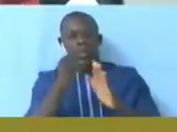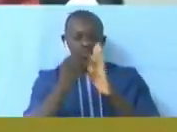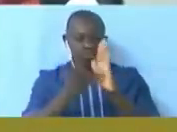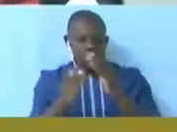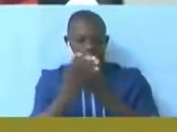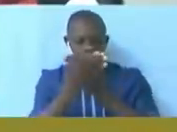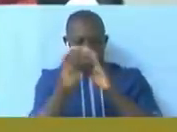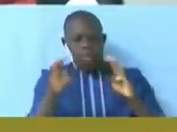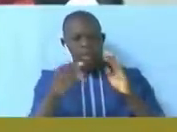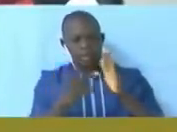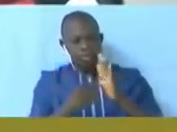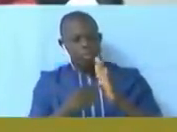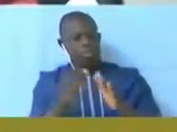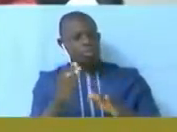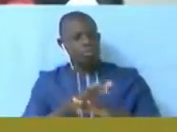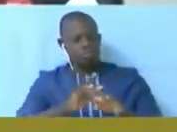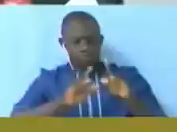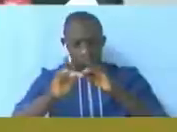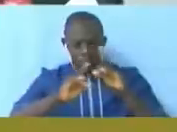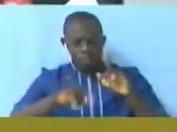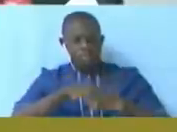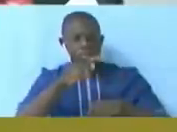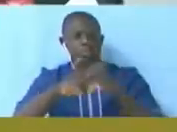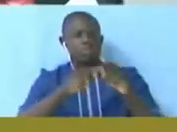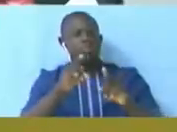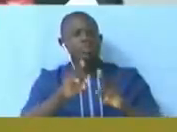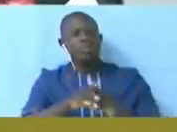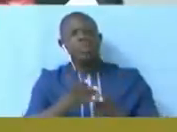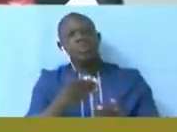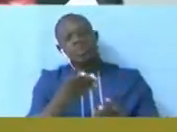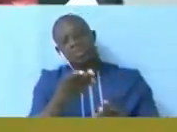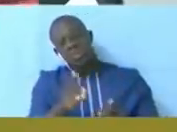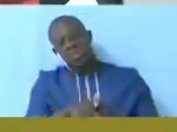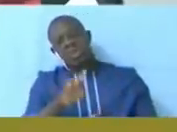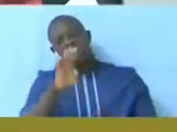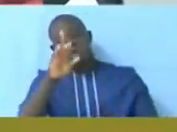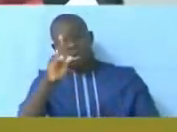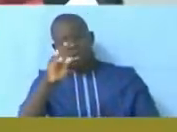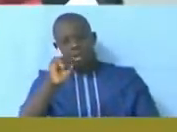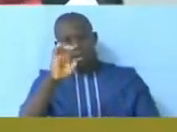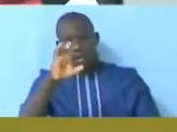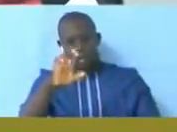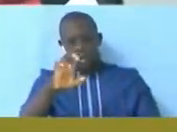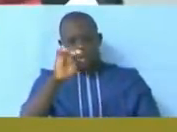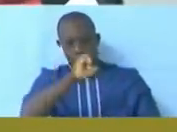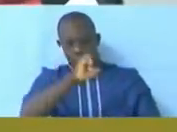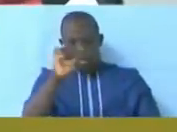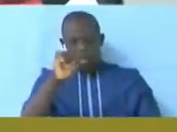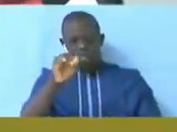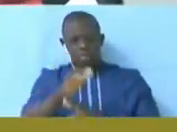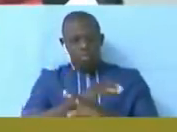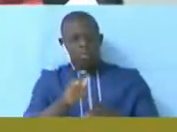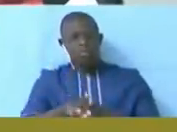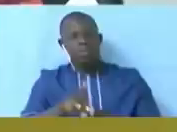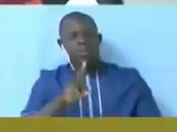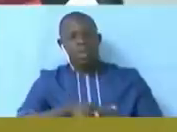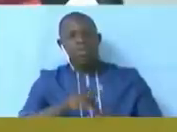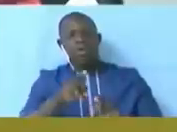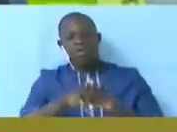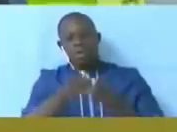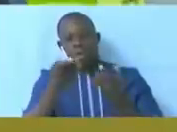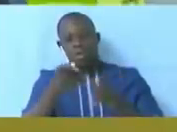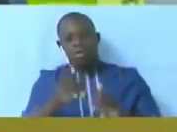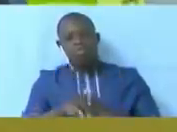the constitution. This was after the transition had actually finished and the constitution was back in its rightful